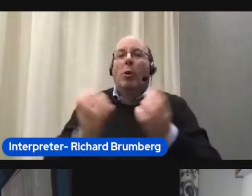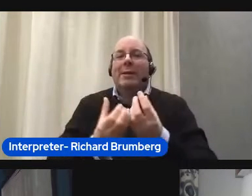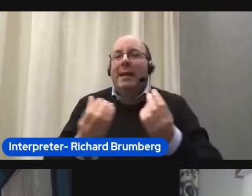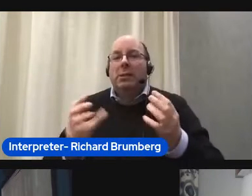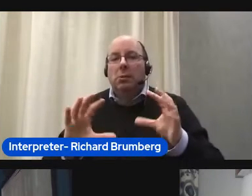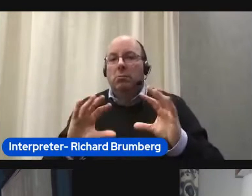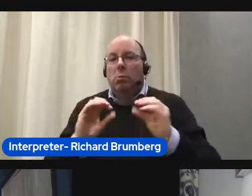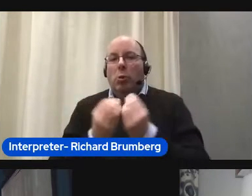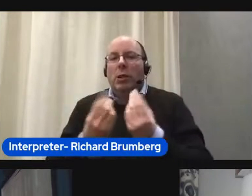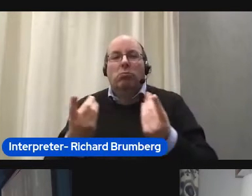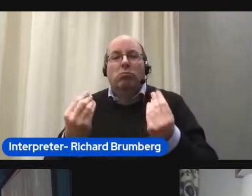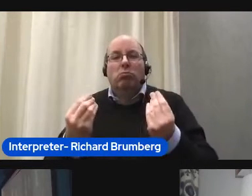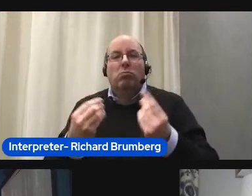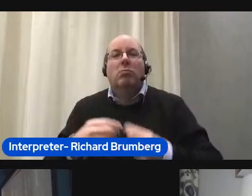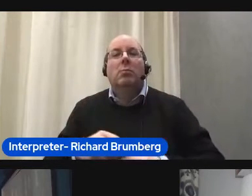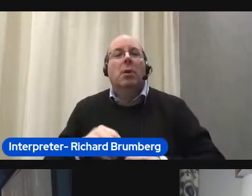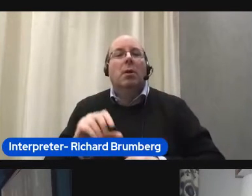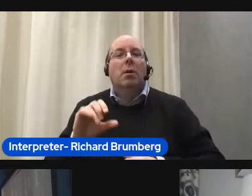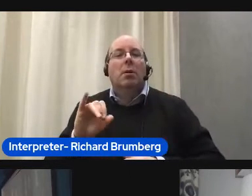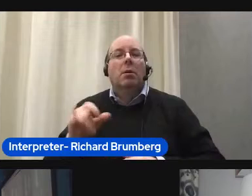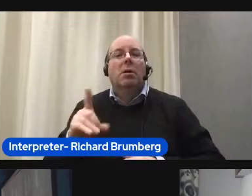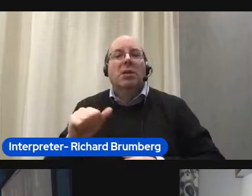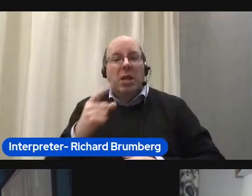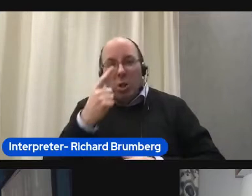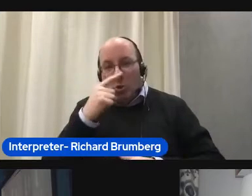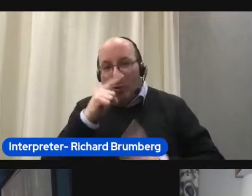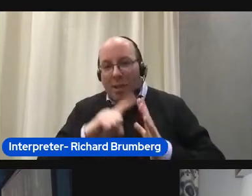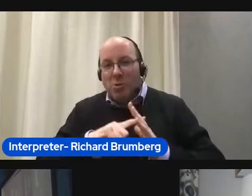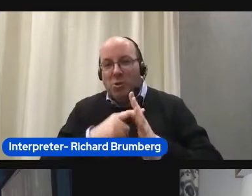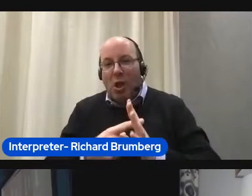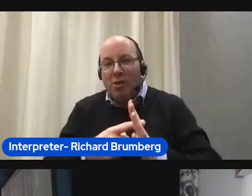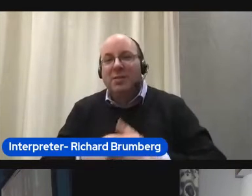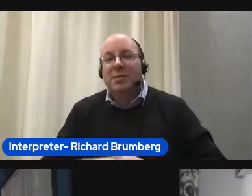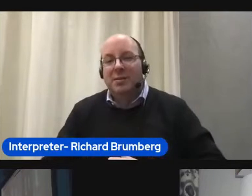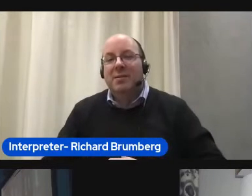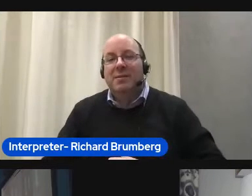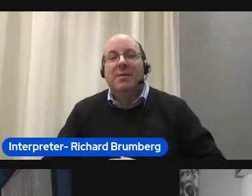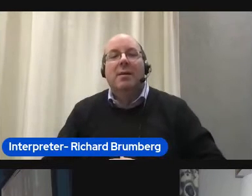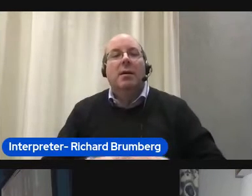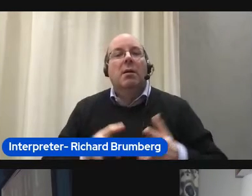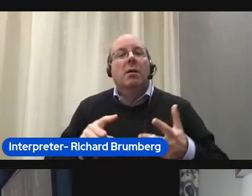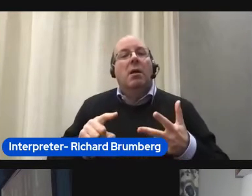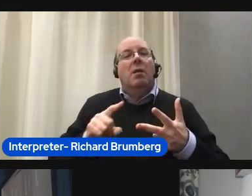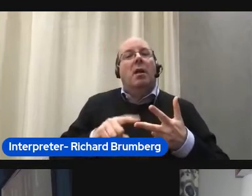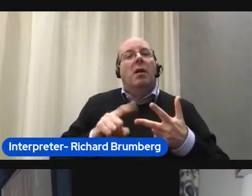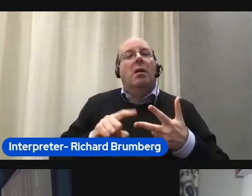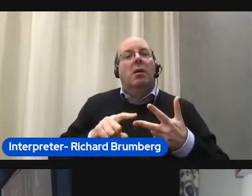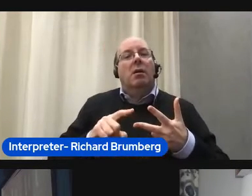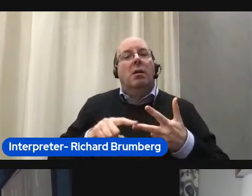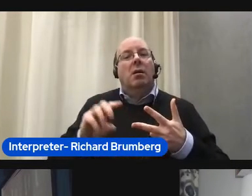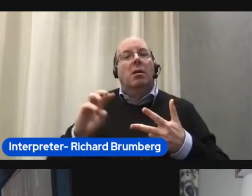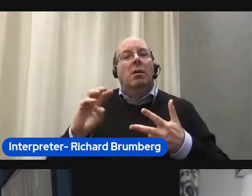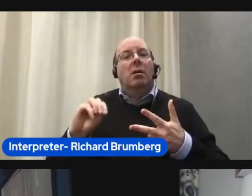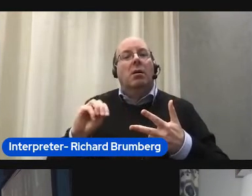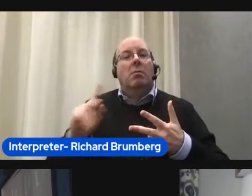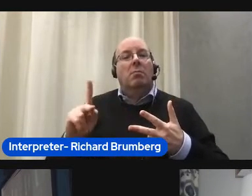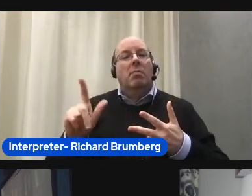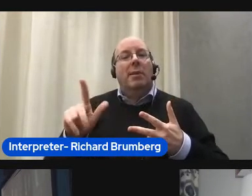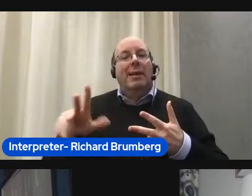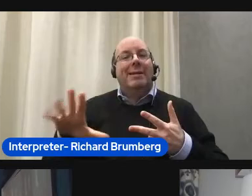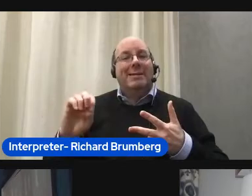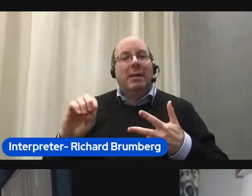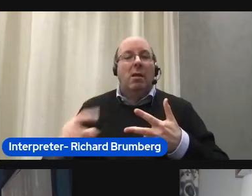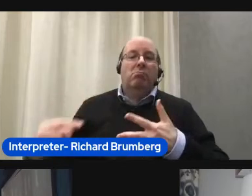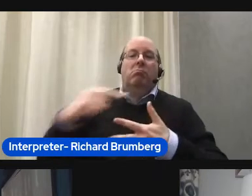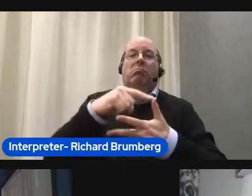mission. Jada, I'm going to invite you to start, and maybe McKenzie, you'll follow, and then Billy, you'll wrap this question